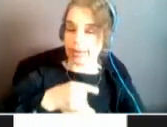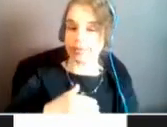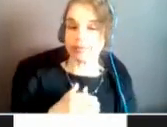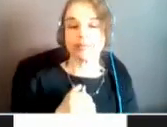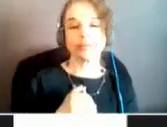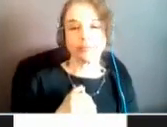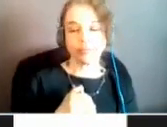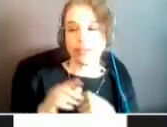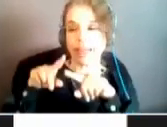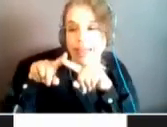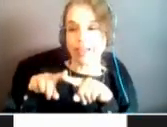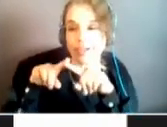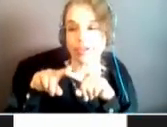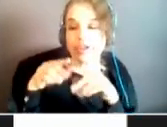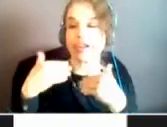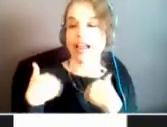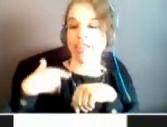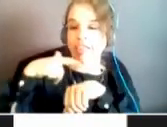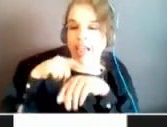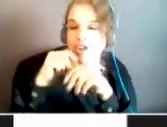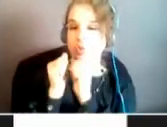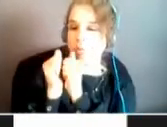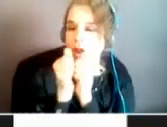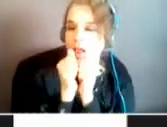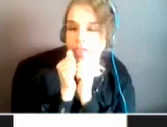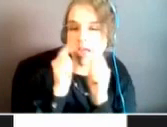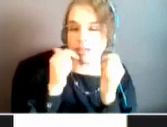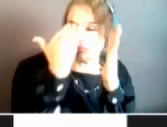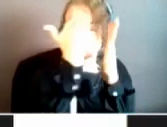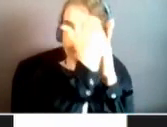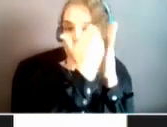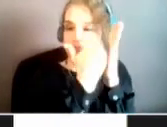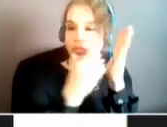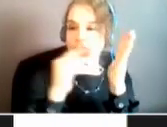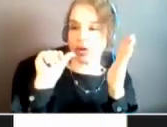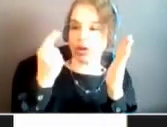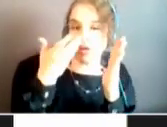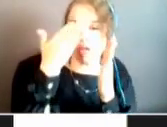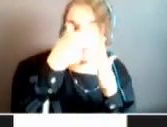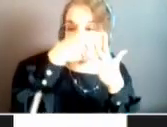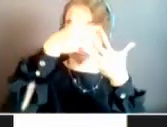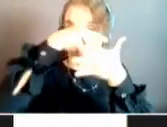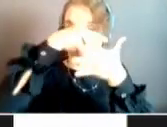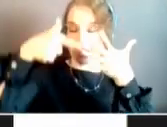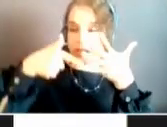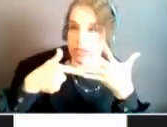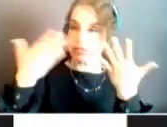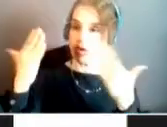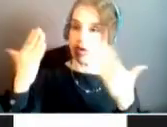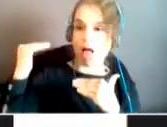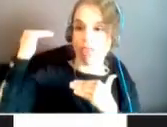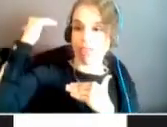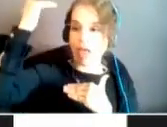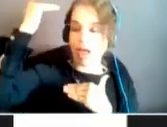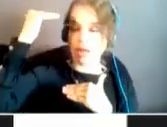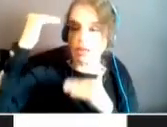so just to kind of orient you to how we'll spend our time together today, quick agenda. We are going to be covering all things older adults and suicide prevention